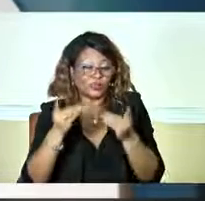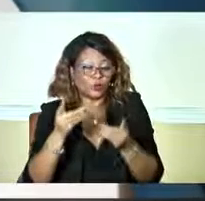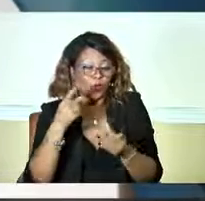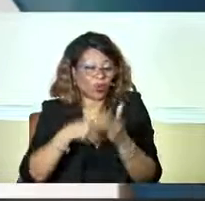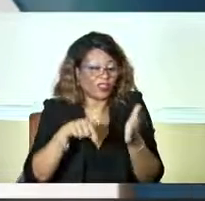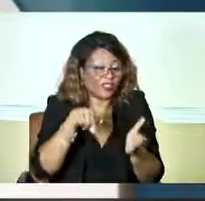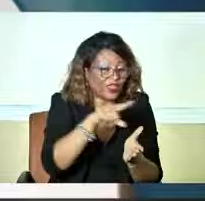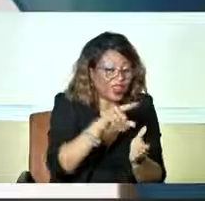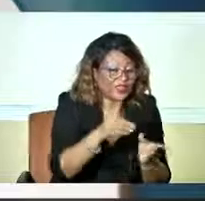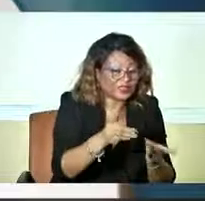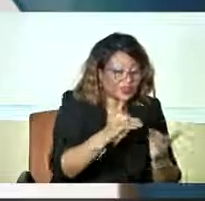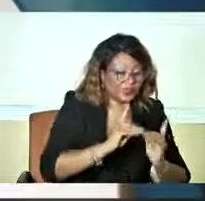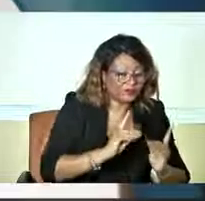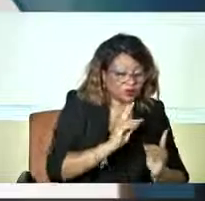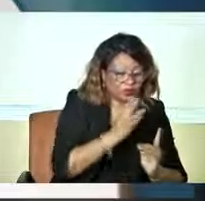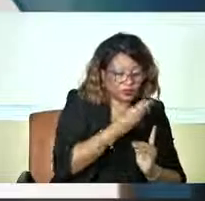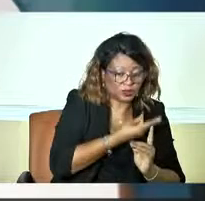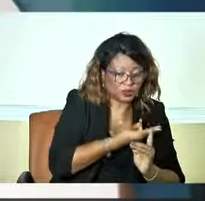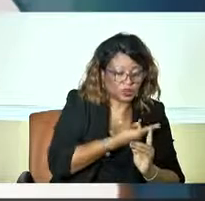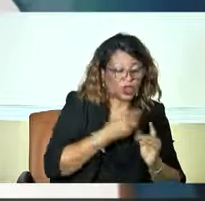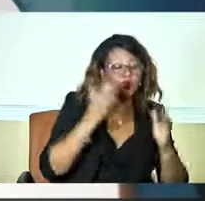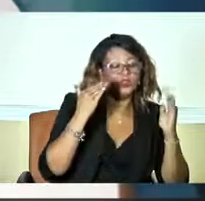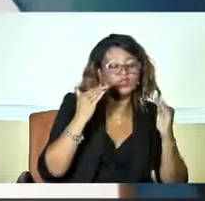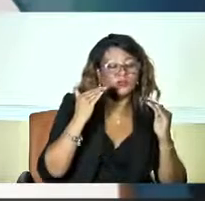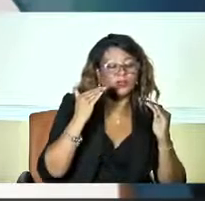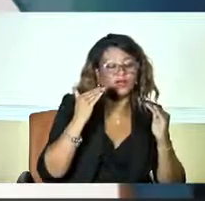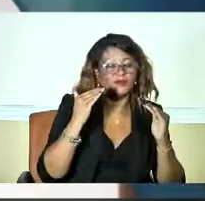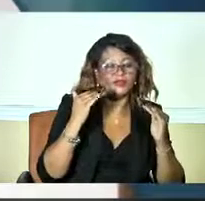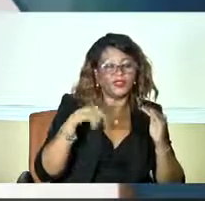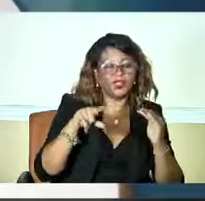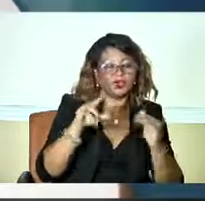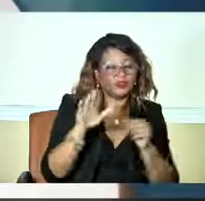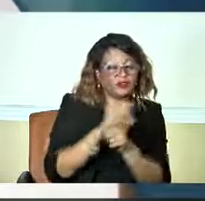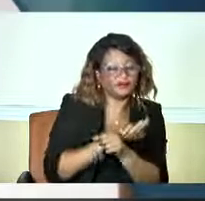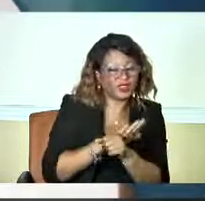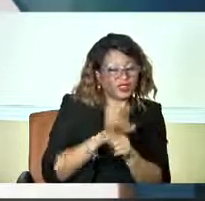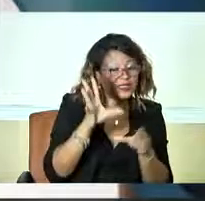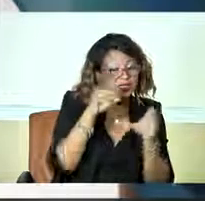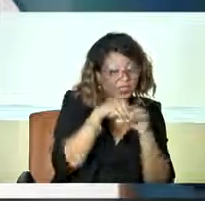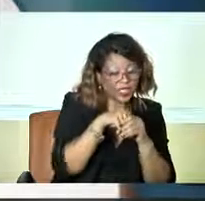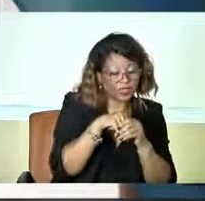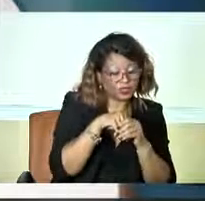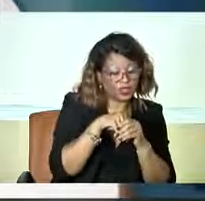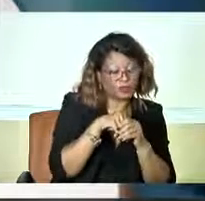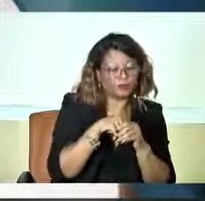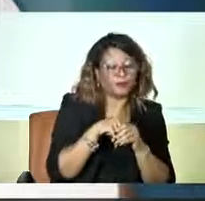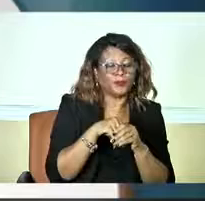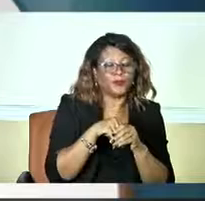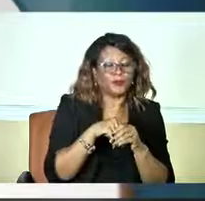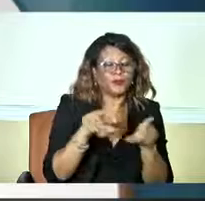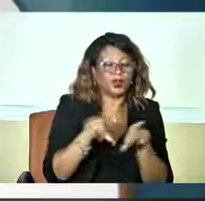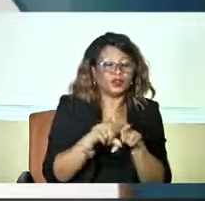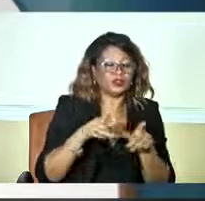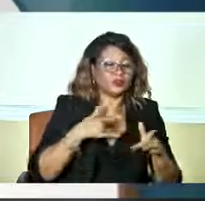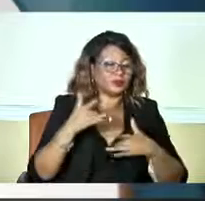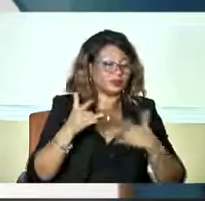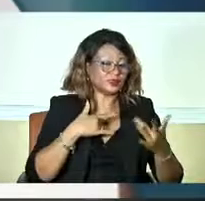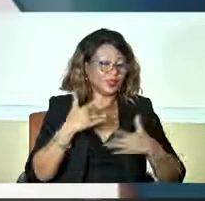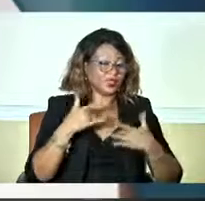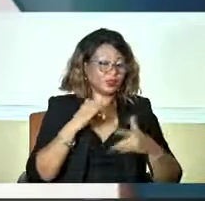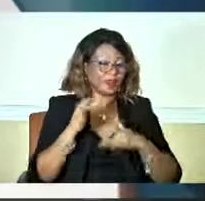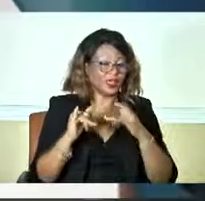delivering. And we fully expect that that's going to happen. They have been fully engaged. They've been also excited by